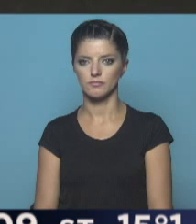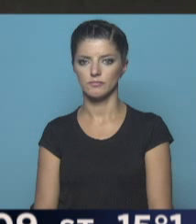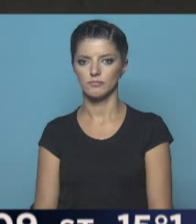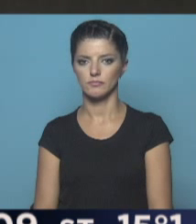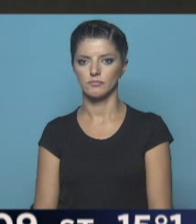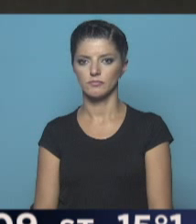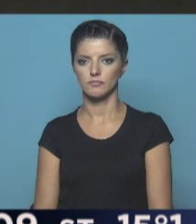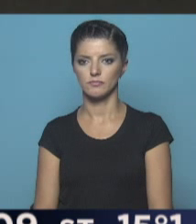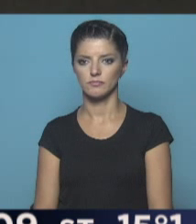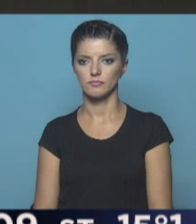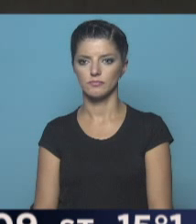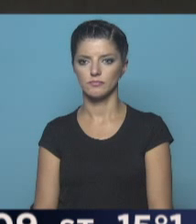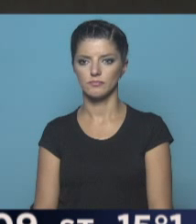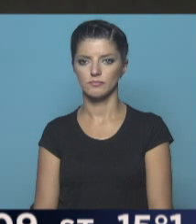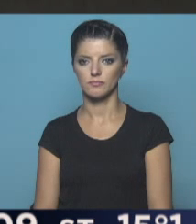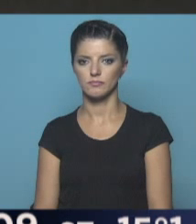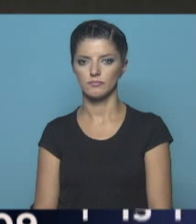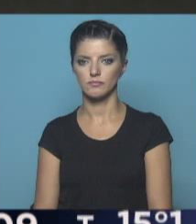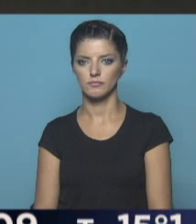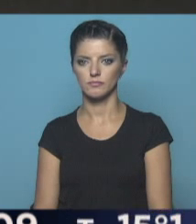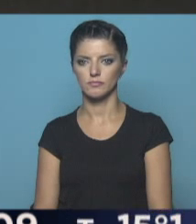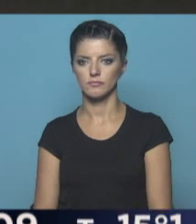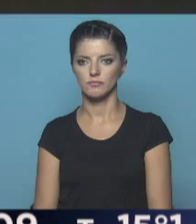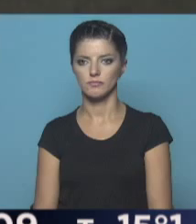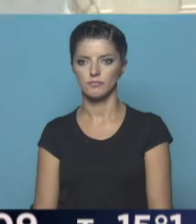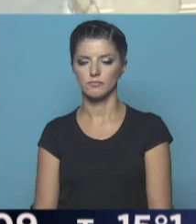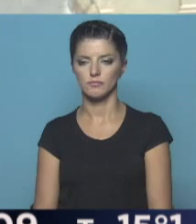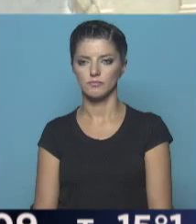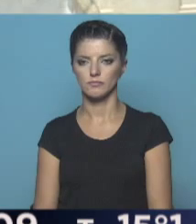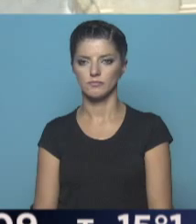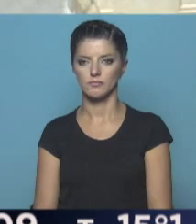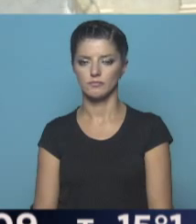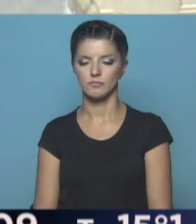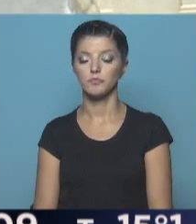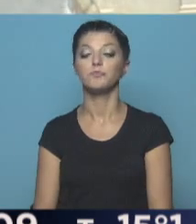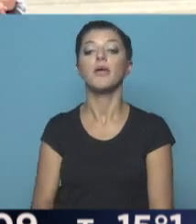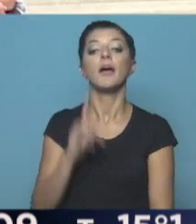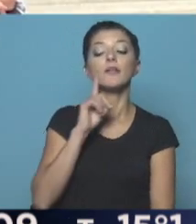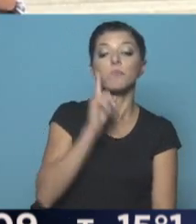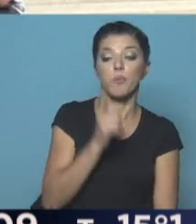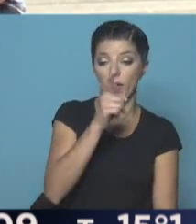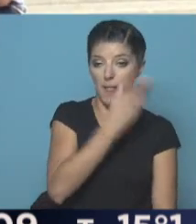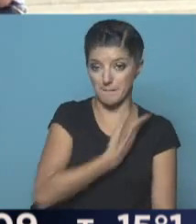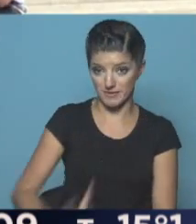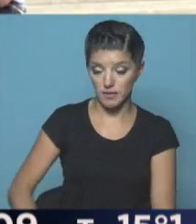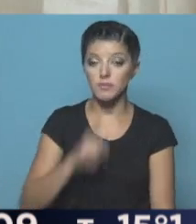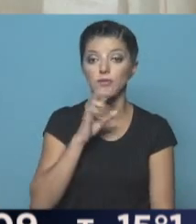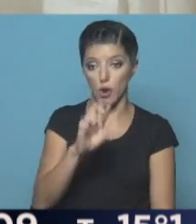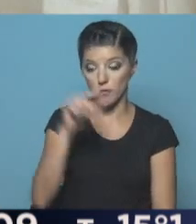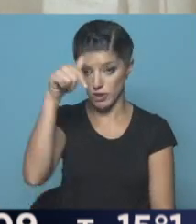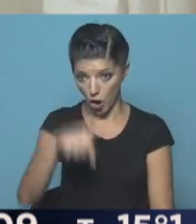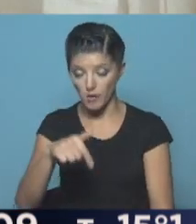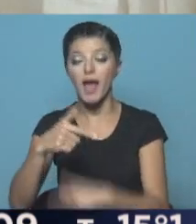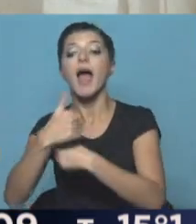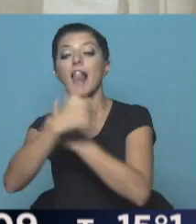that's fundamentally incompatible with our Constitution. El decreto, que ahora opera parcialmente por decisión